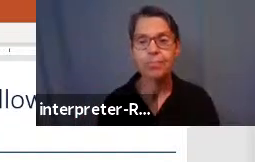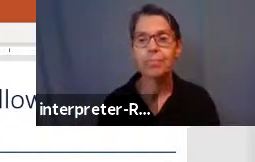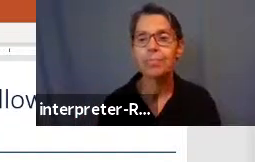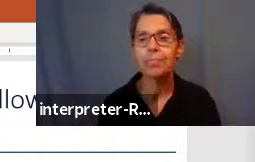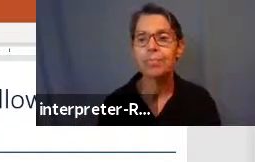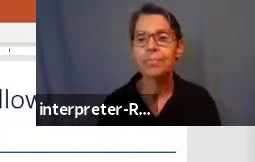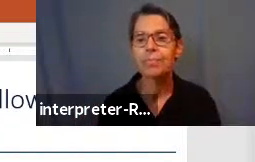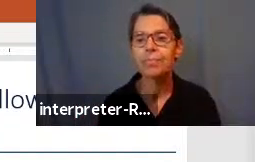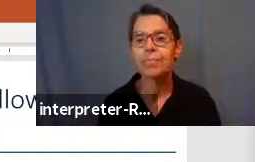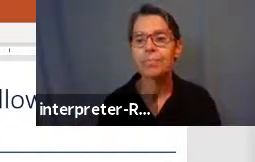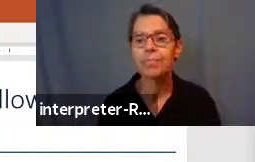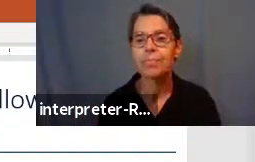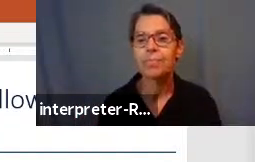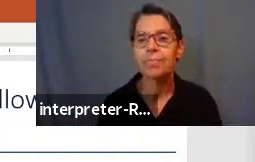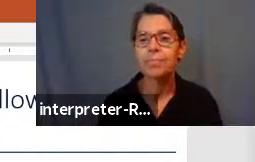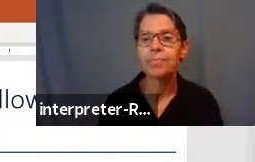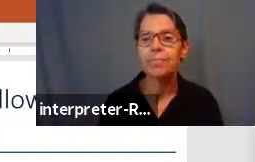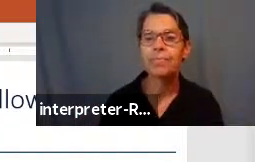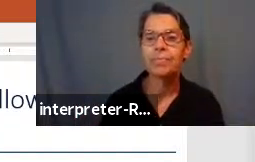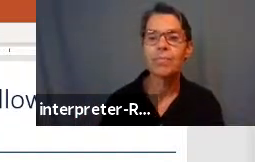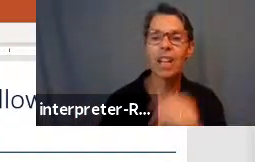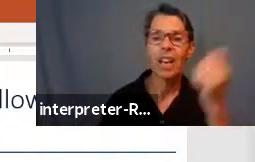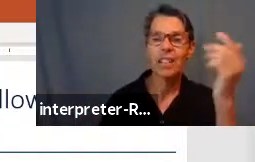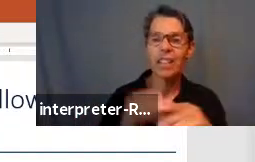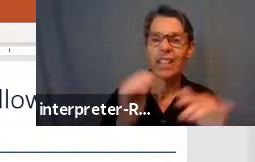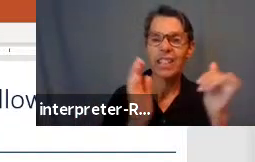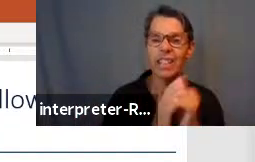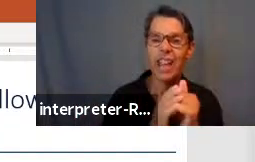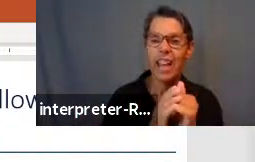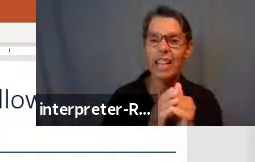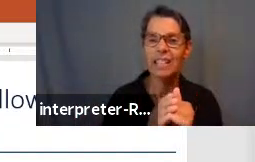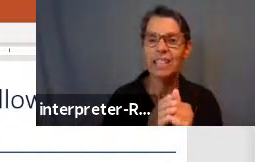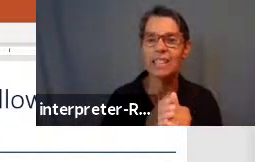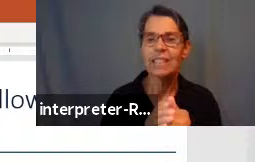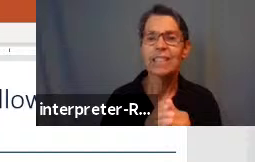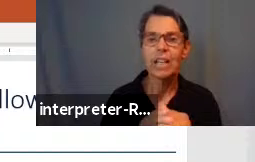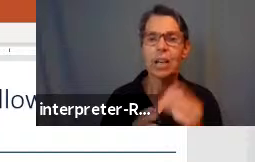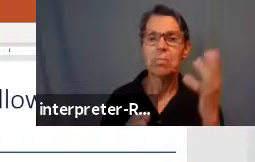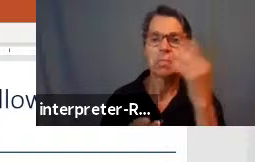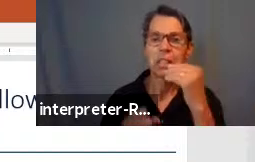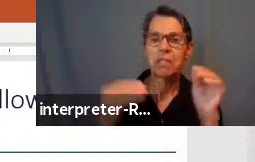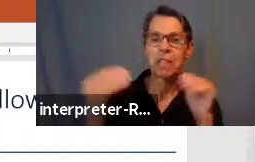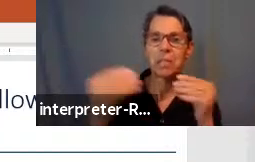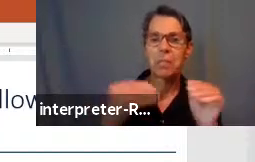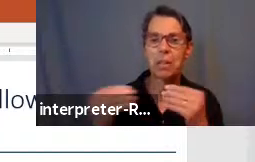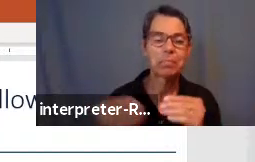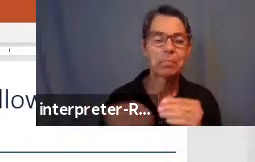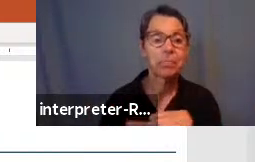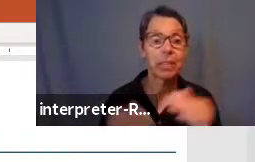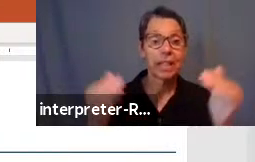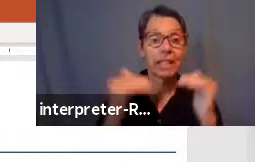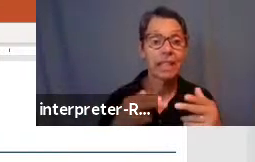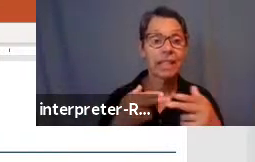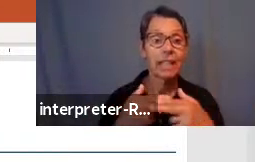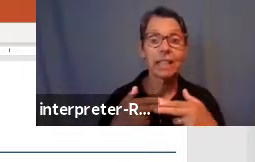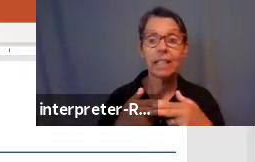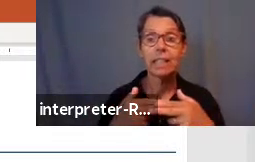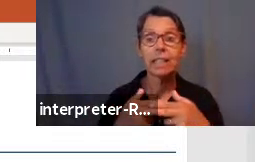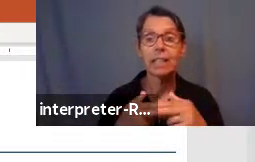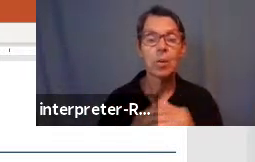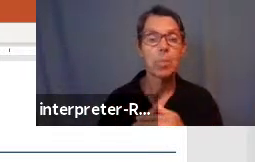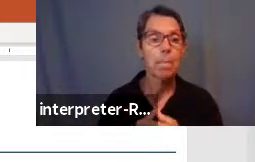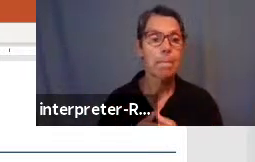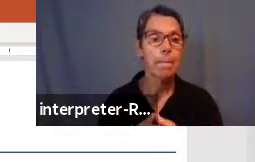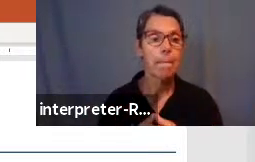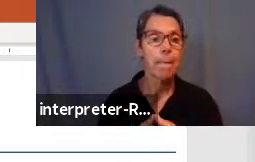that's kind of like the big one that's out. But otherwise, they're semi-flexible. Next slide. So